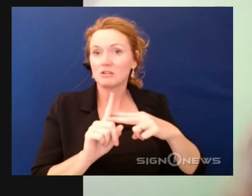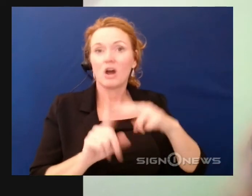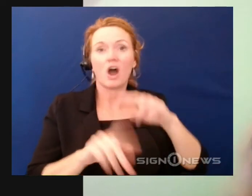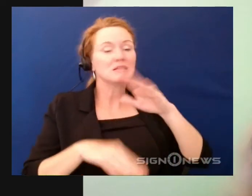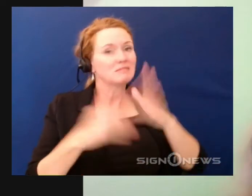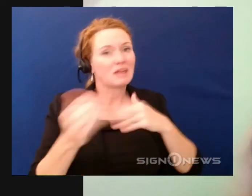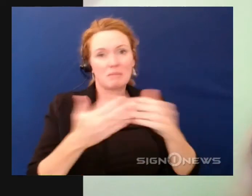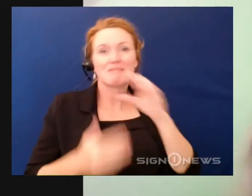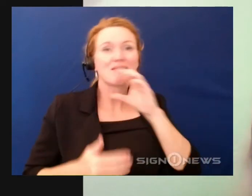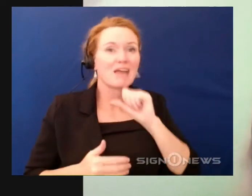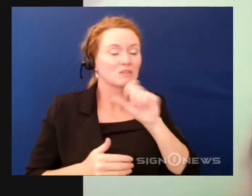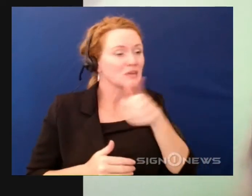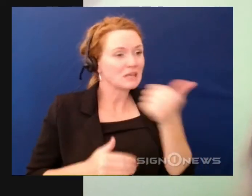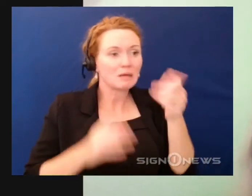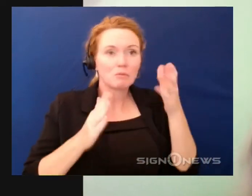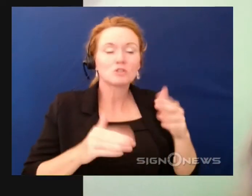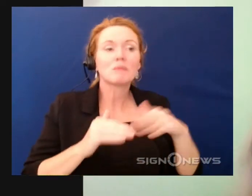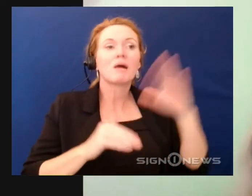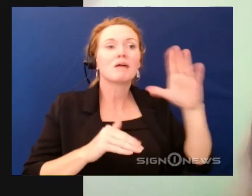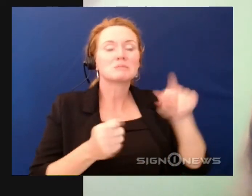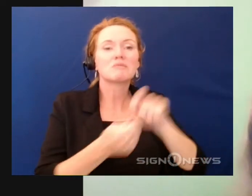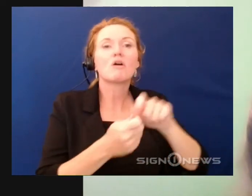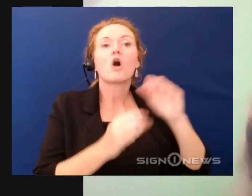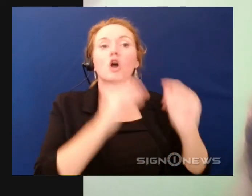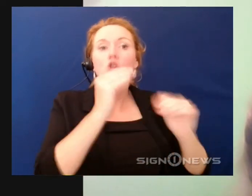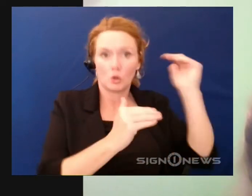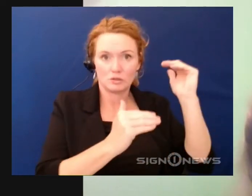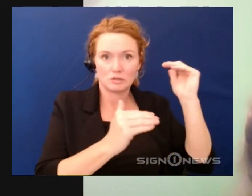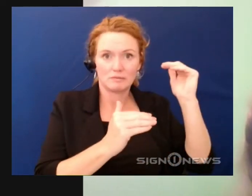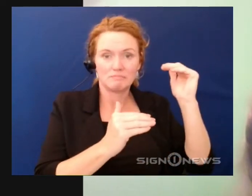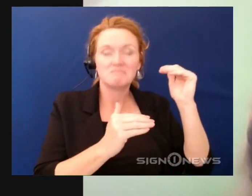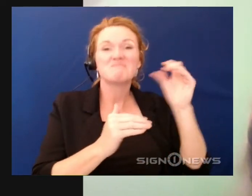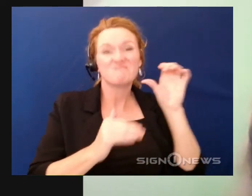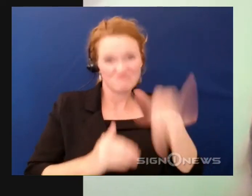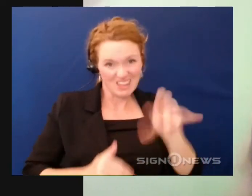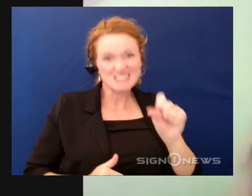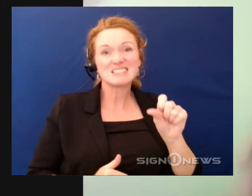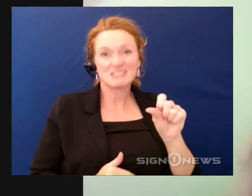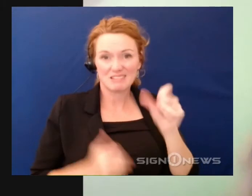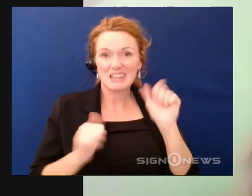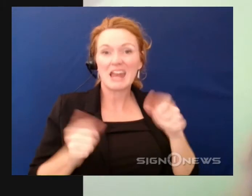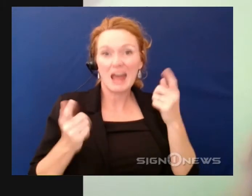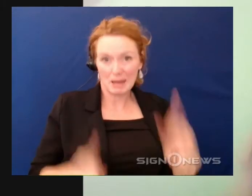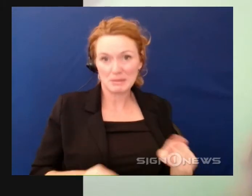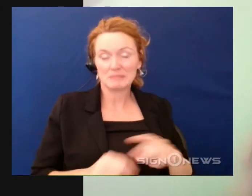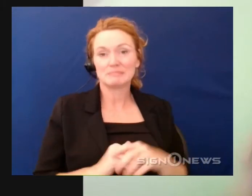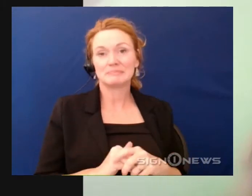of an adult. We're here talking about adult guardianship and conservatorship. So, and